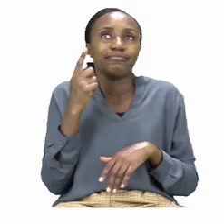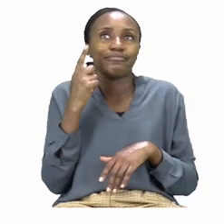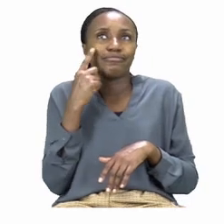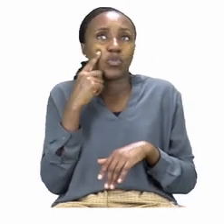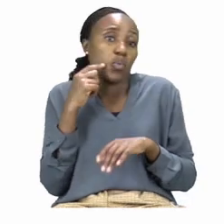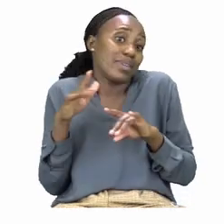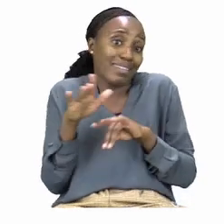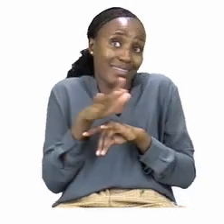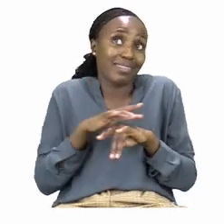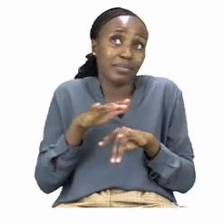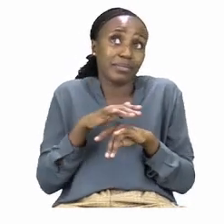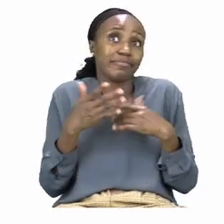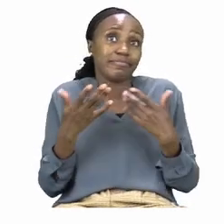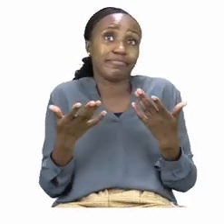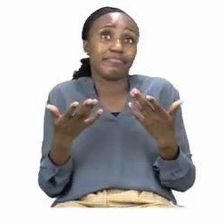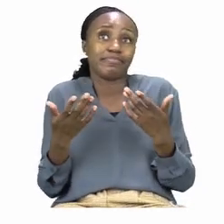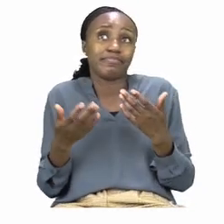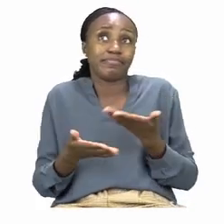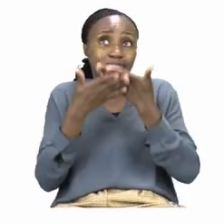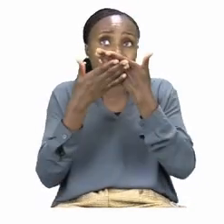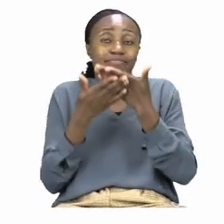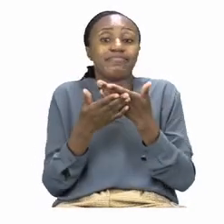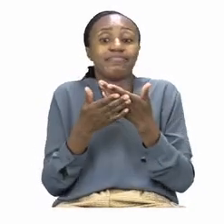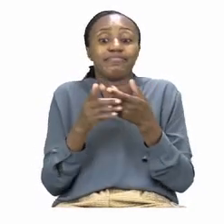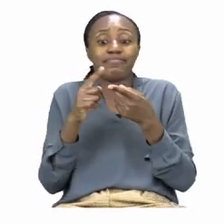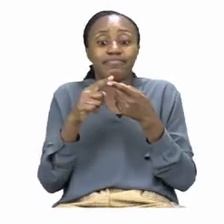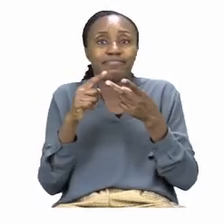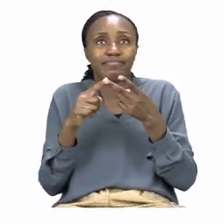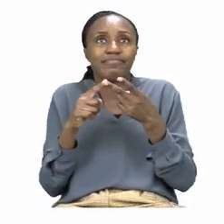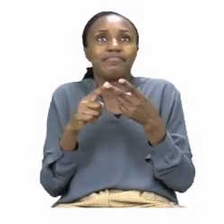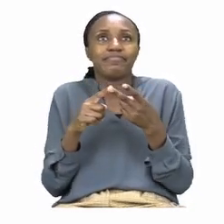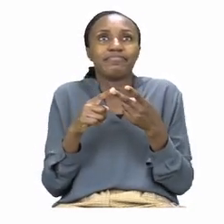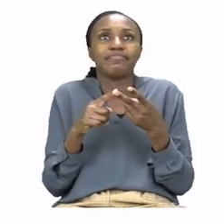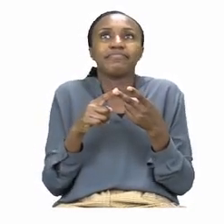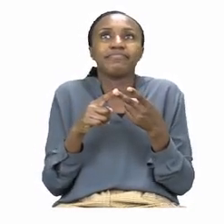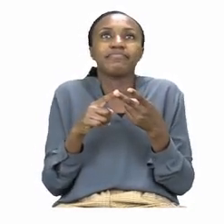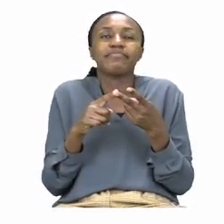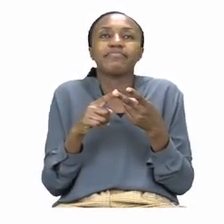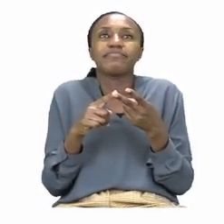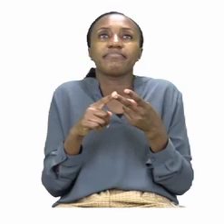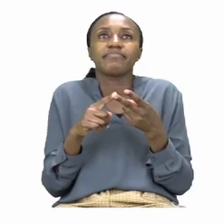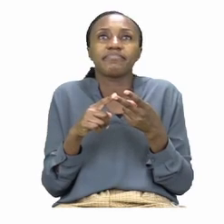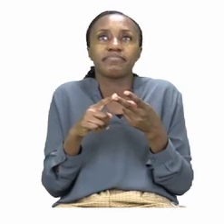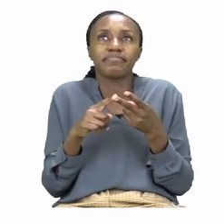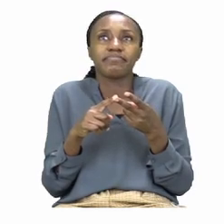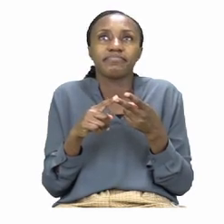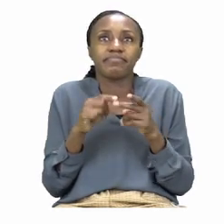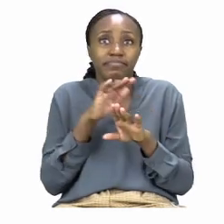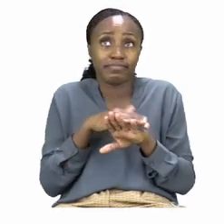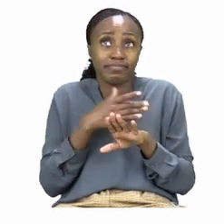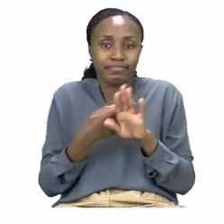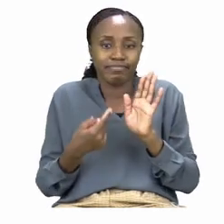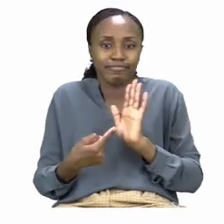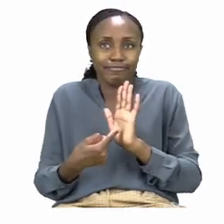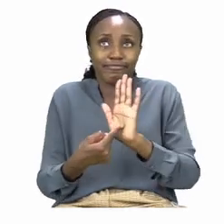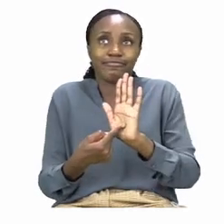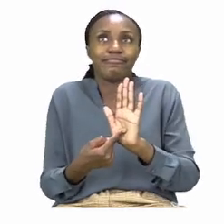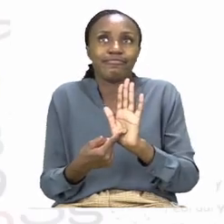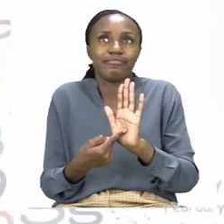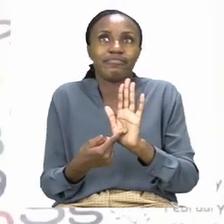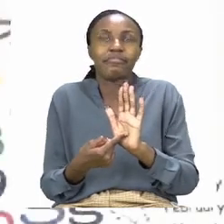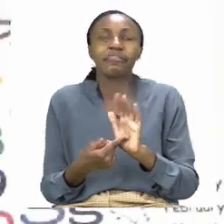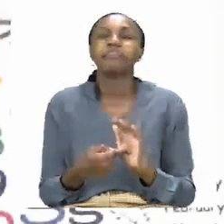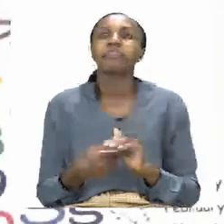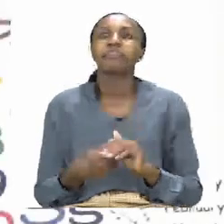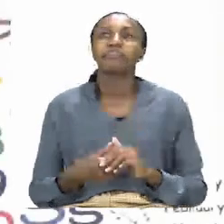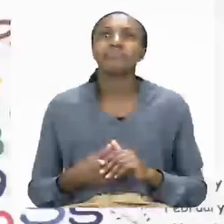the first two sentences together. Now on the board, I wrote these sentences for you, so let's